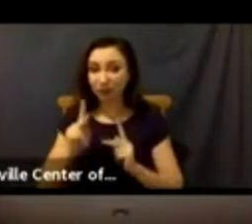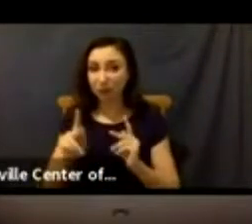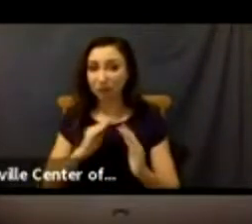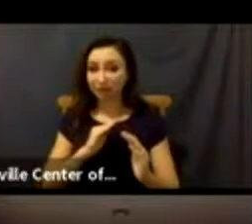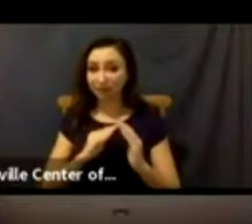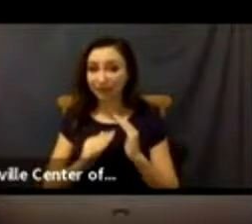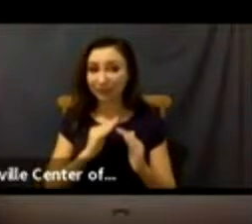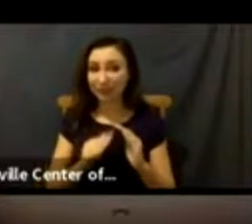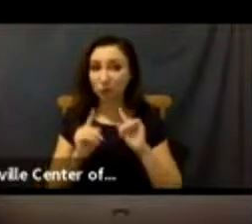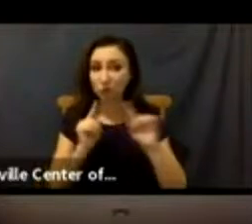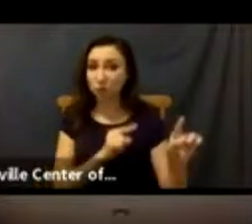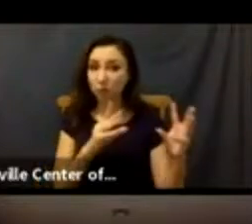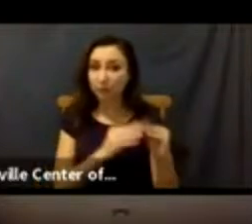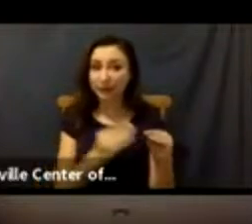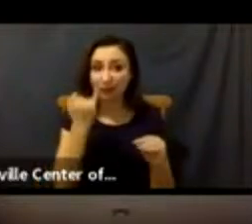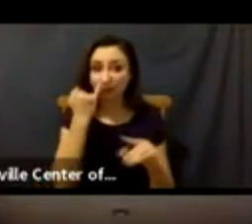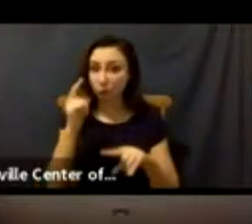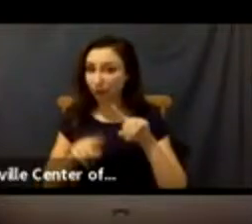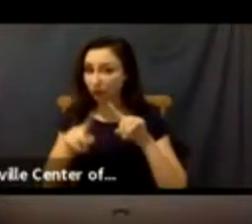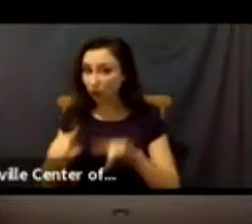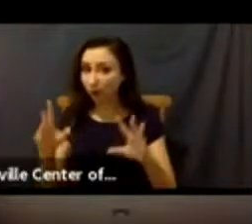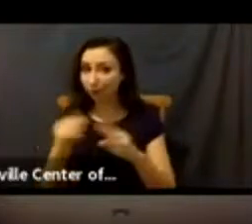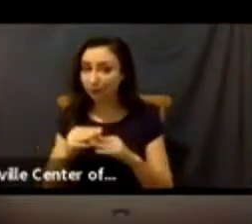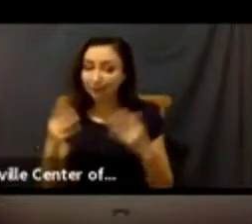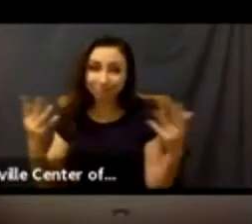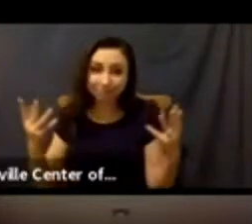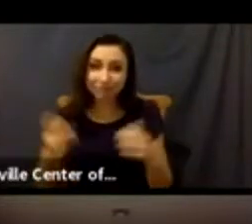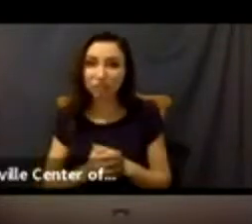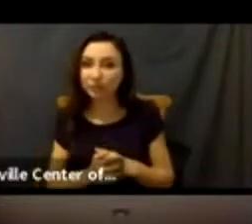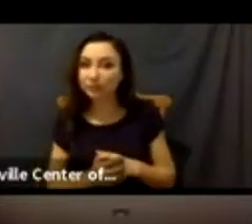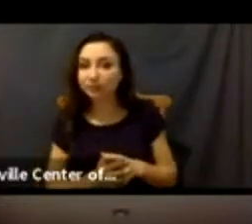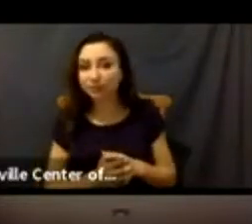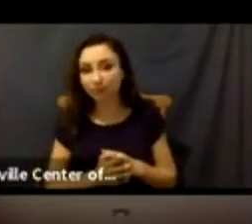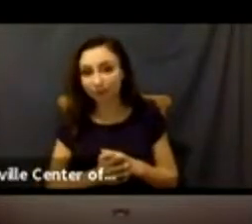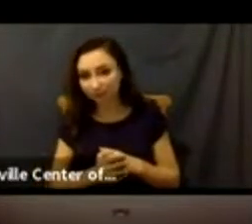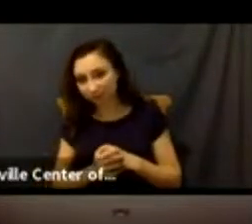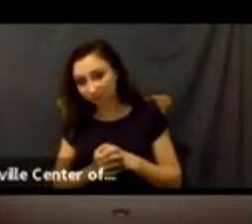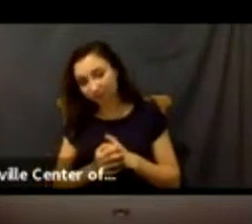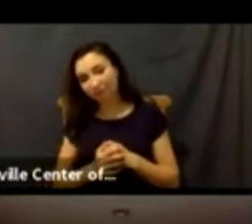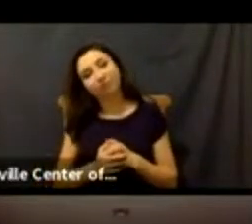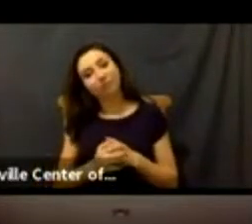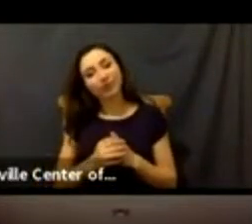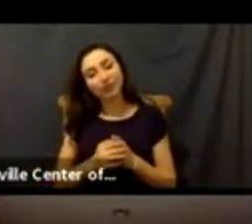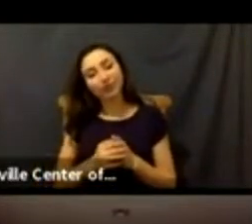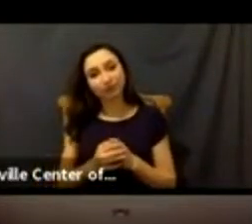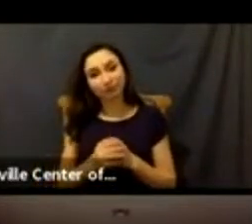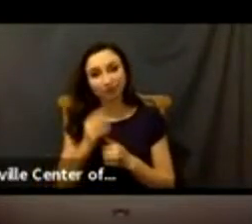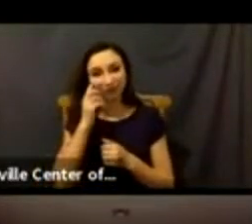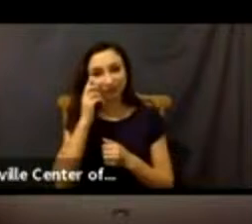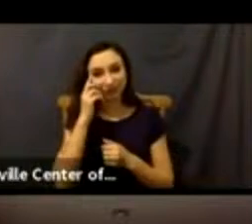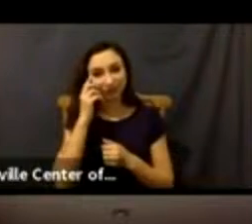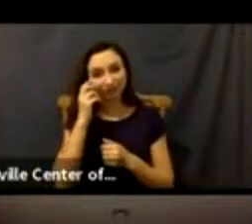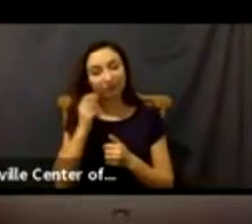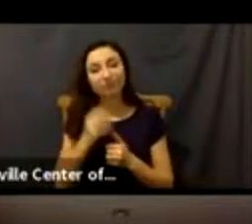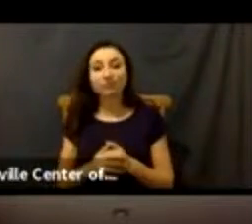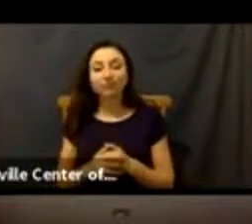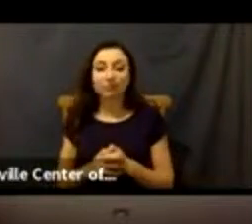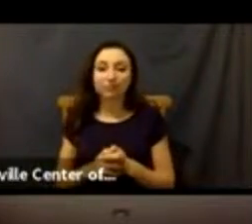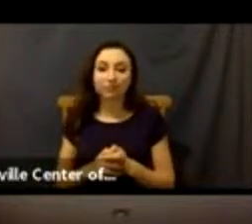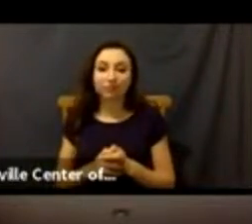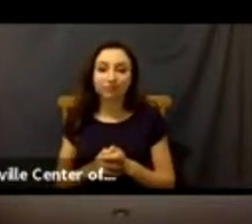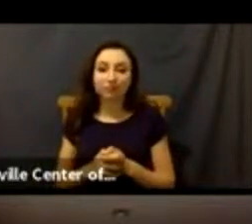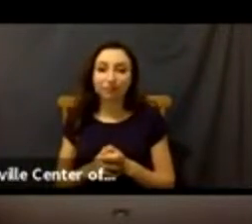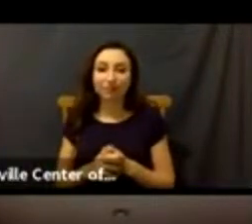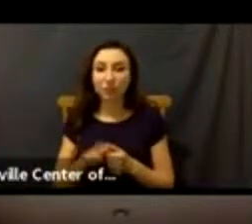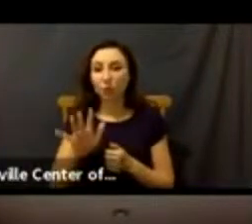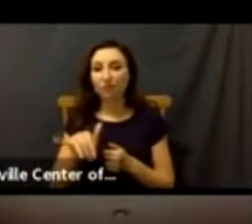the meeting, and the people who can't attend the meeting don't, and, you know, I mean, it's, I'll attend the meeting. so that's